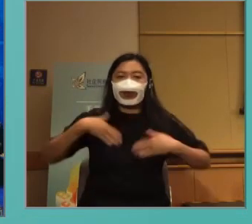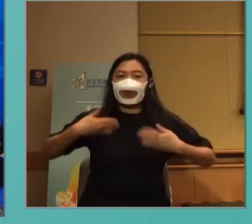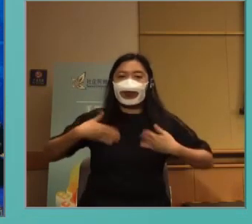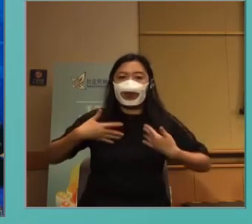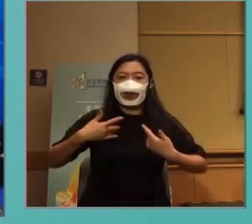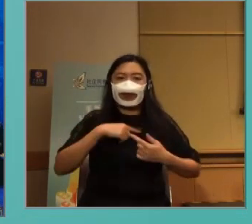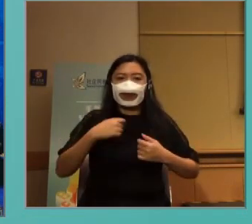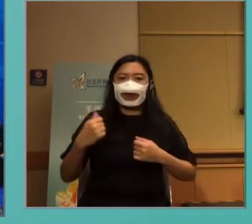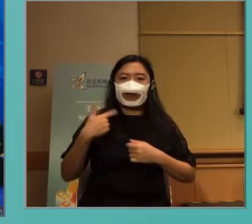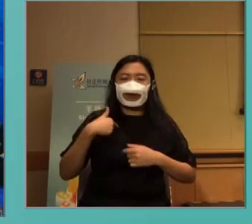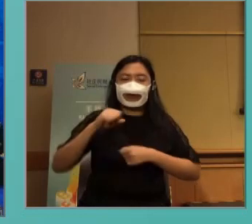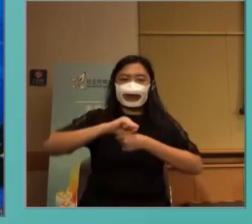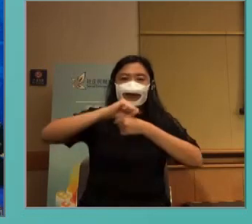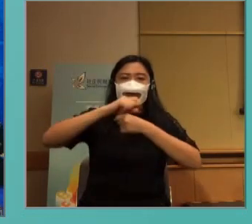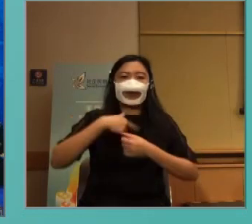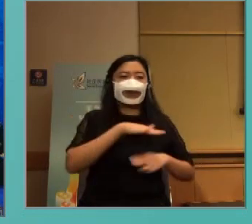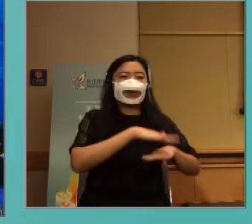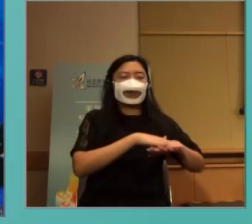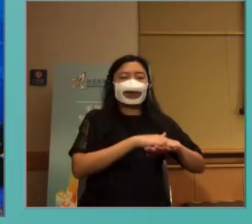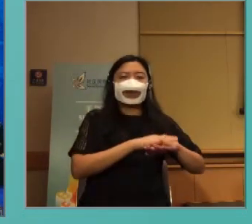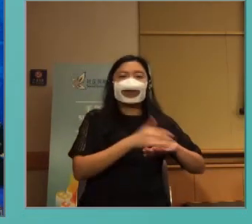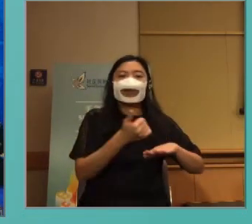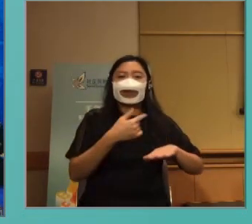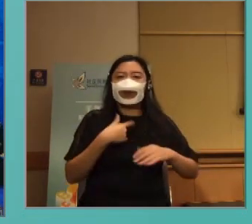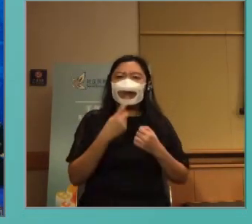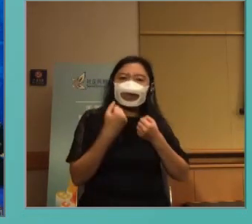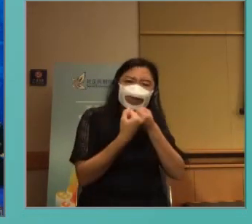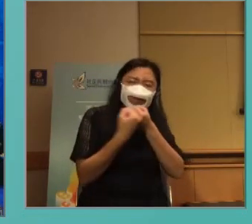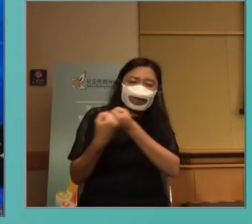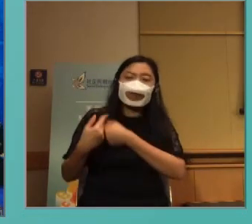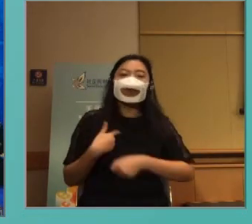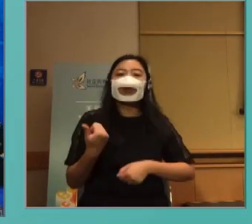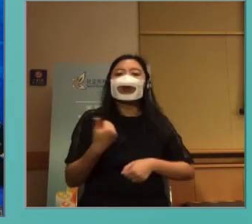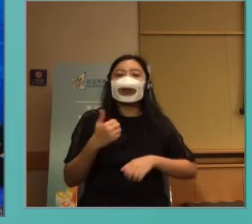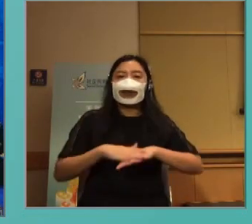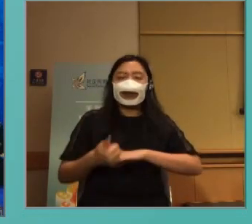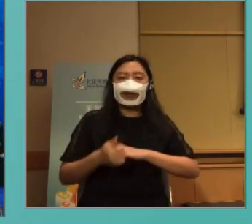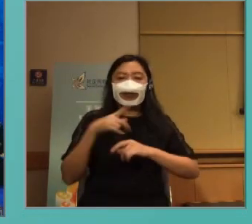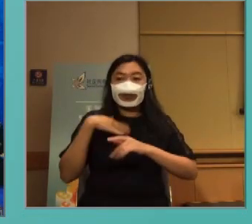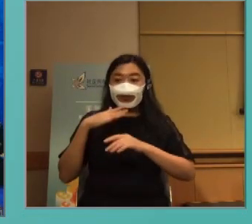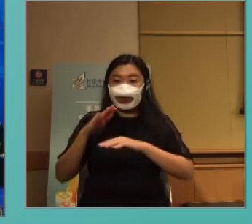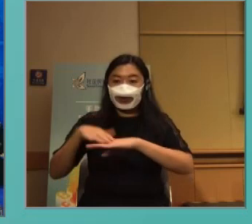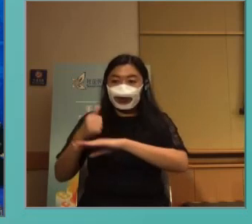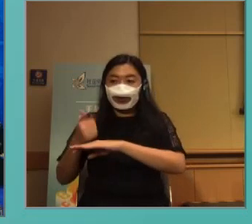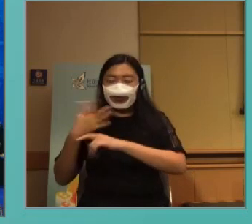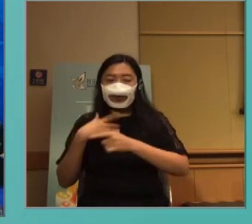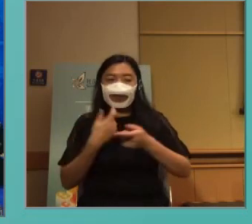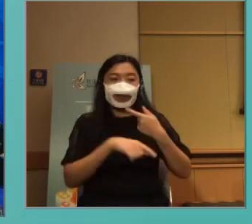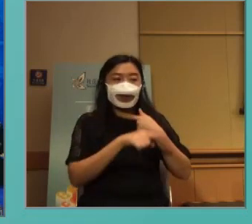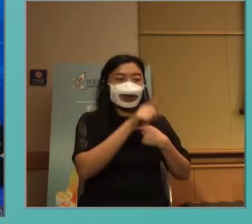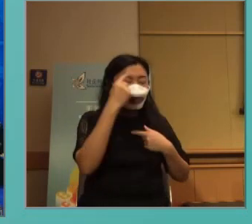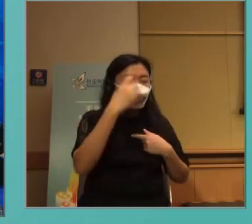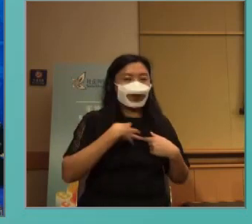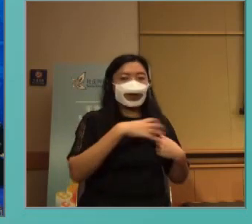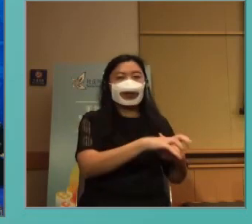and one day you don't want to play it, you can sell it off to someone else who wants to be OP. That makes sense. Another form of utility would be like, say, like, okay, the Fly Fish Club,